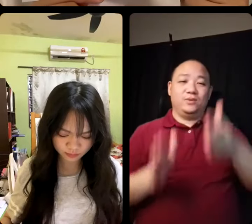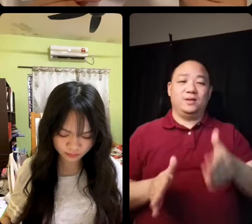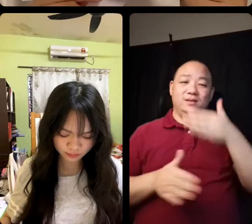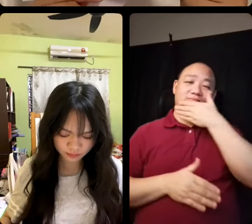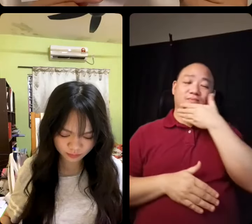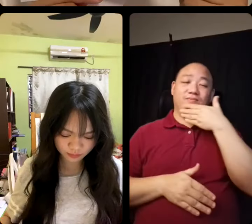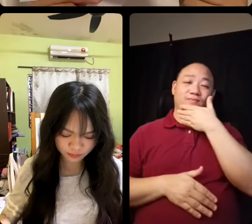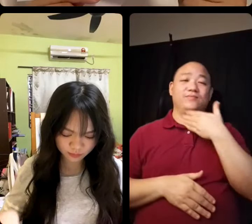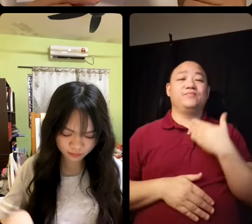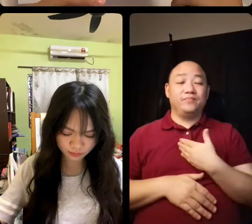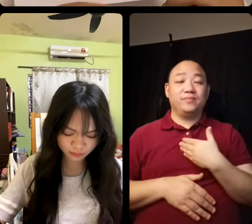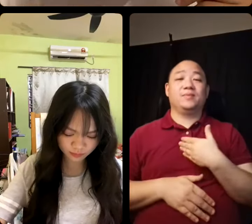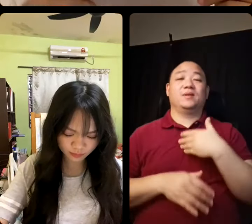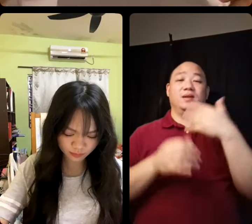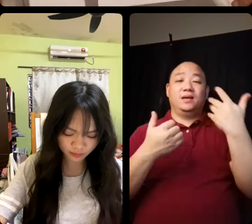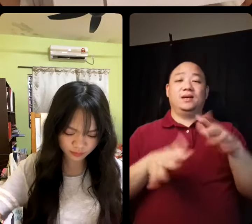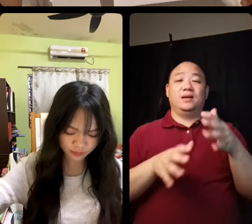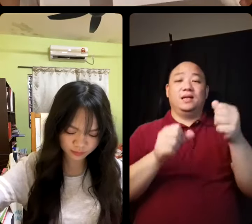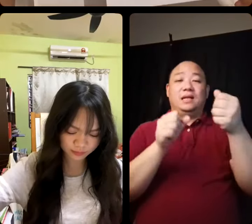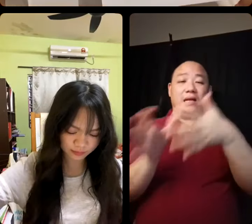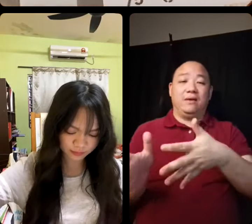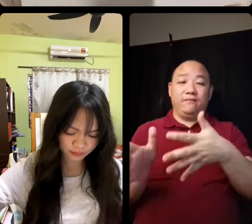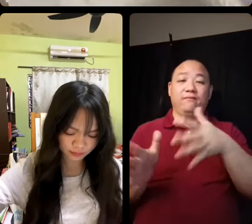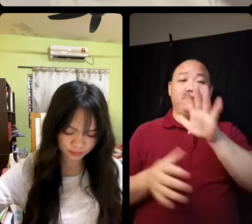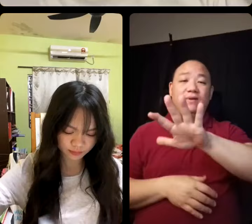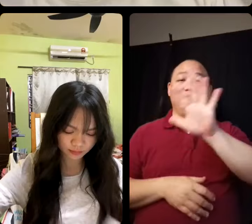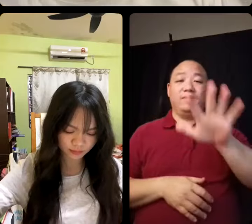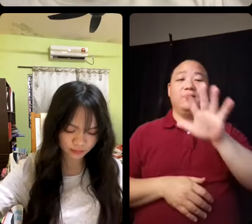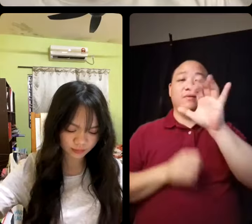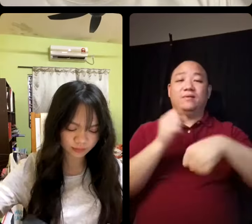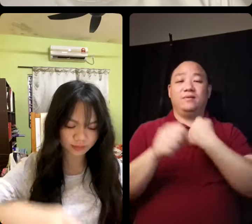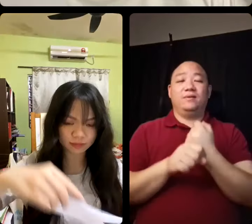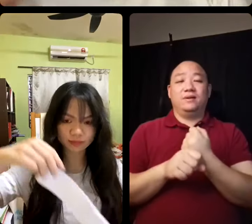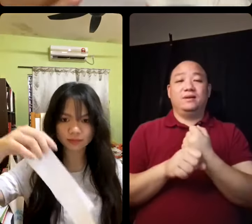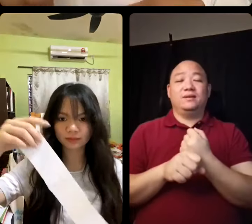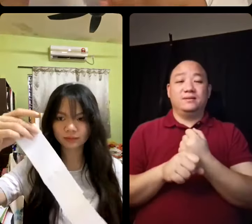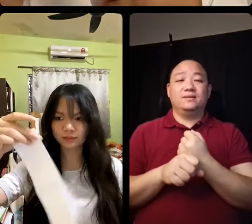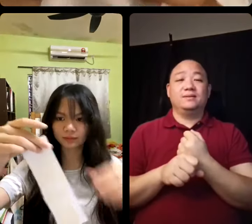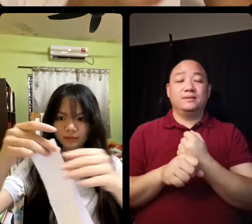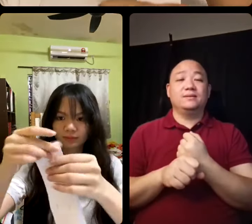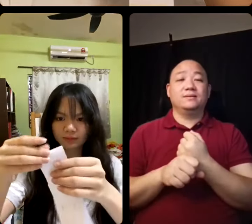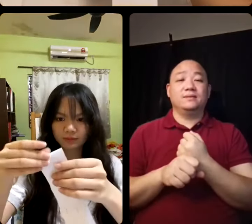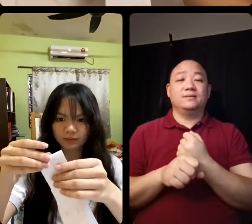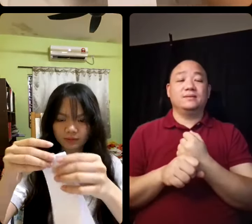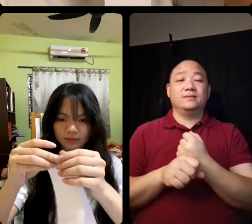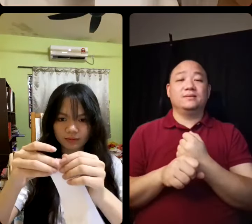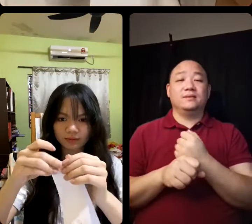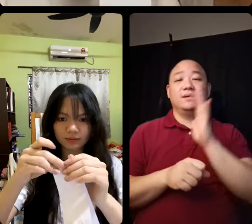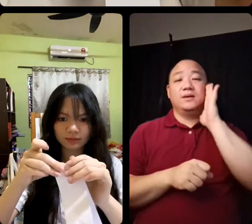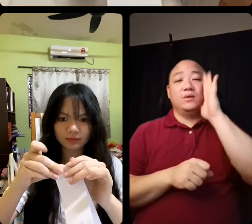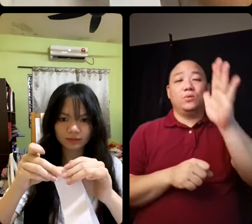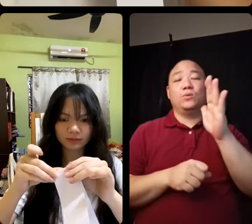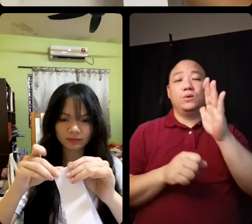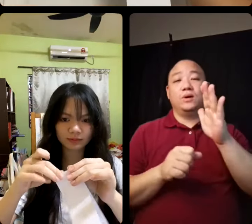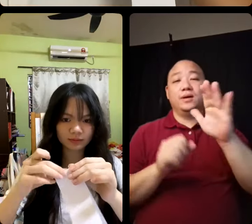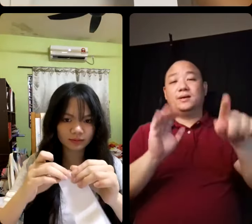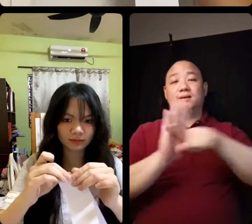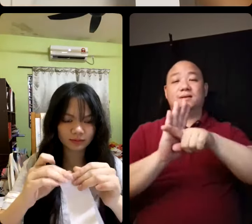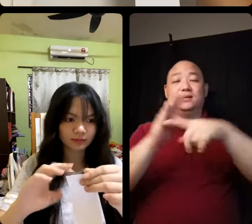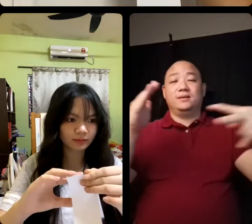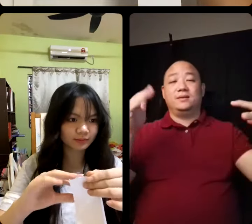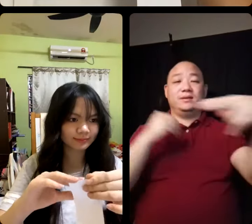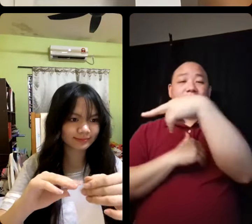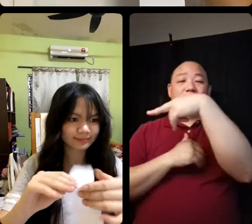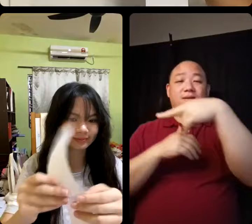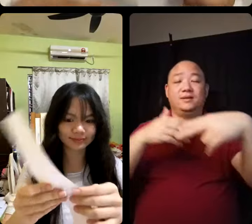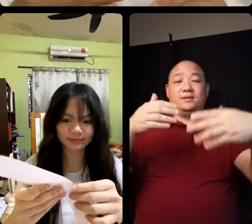to be 55. Okay, so I'm going to cut off 20 cm from my 75 cm stripes.